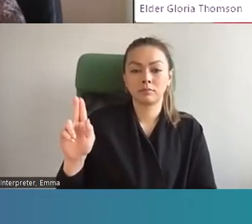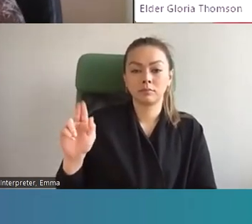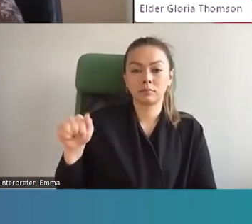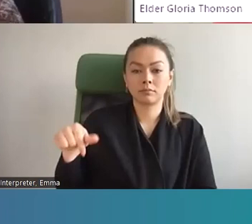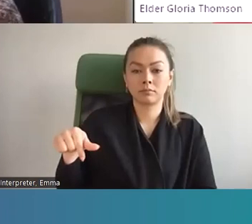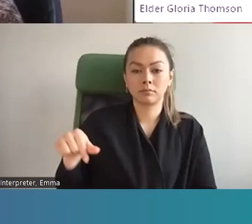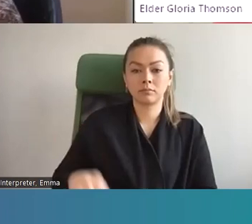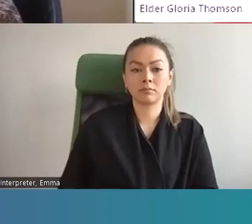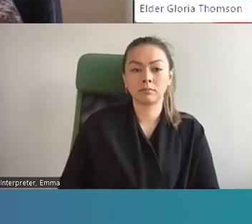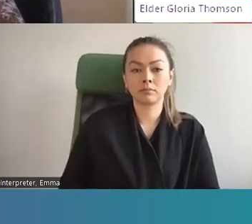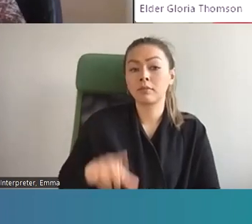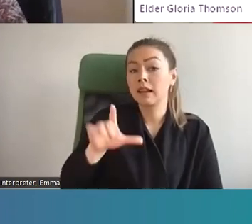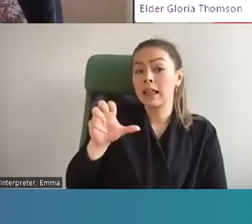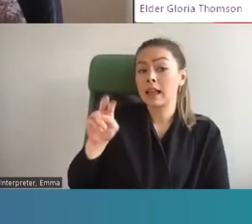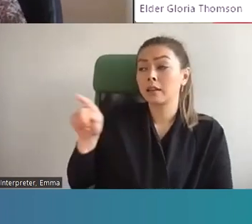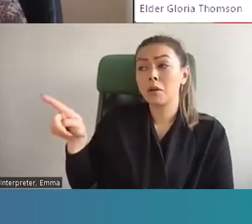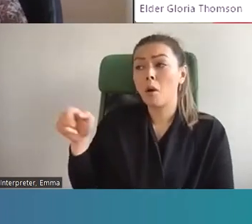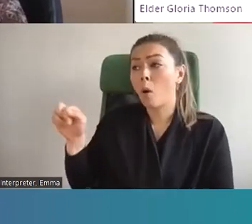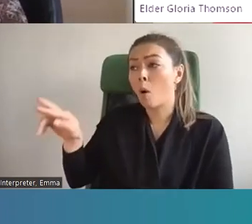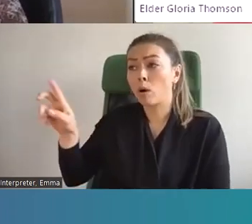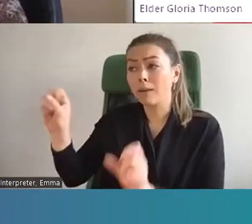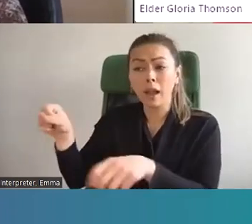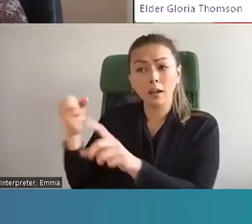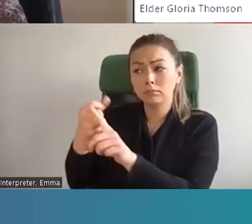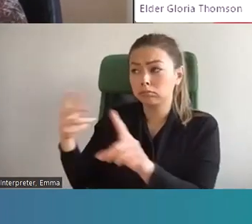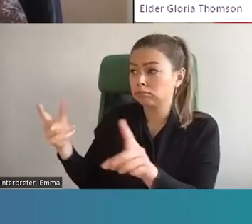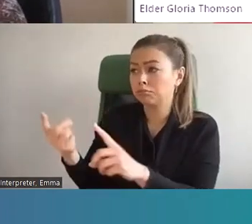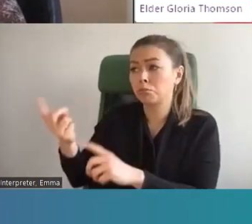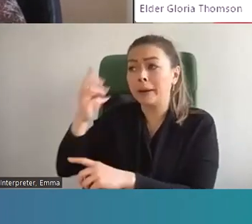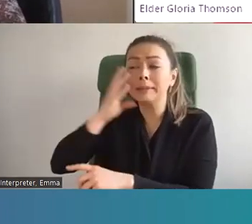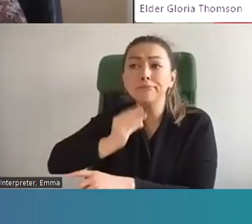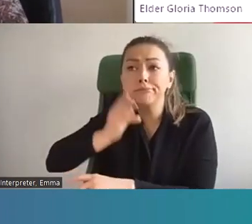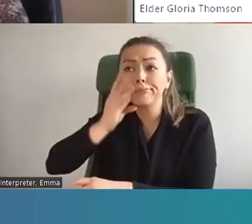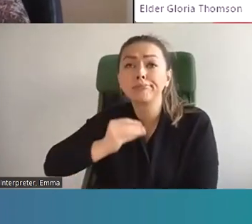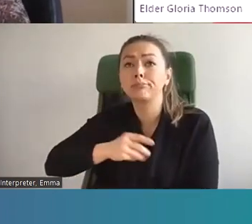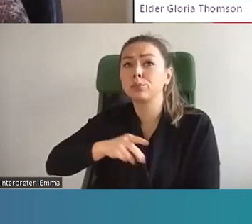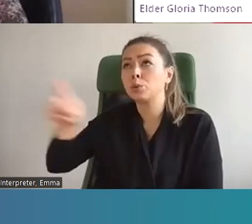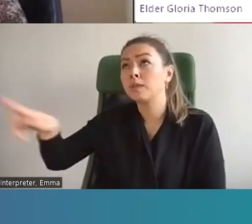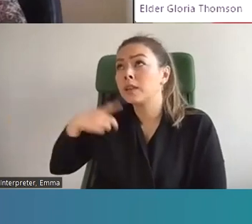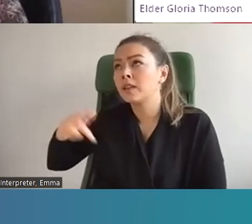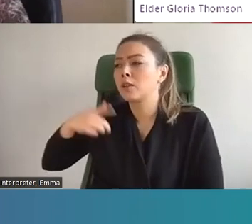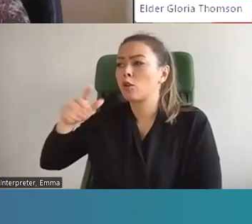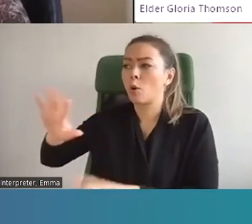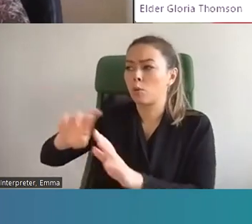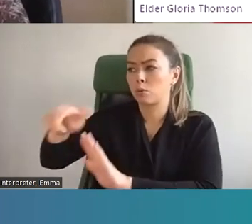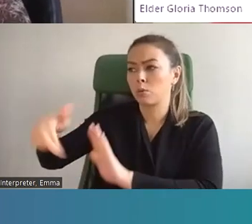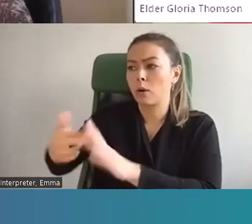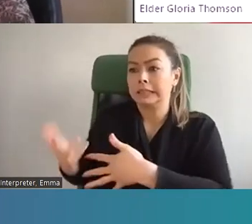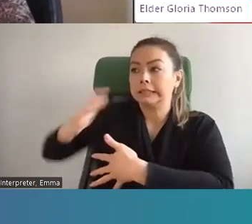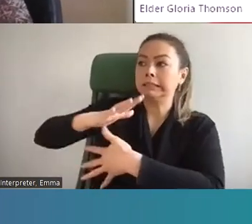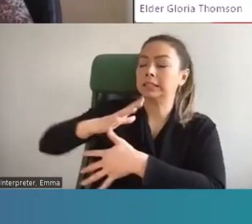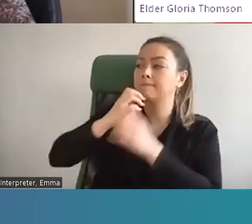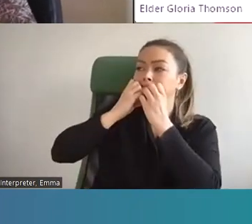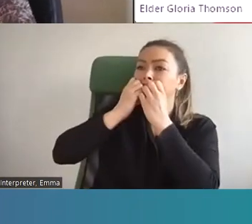Or if you wanted to share an experience of your role as an elder, like what do you value most about your role, or what you want